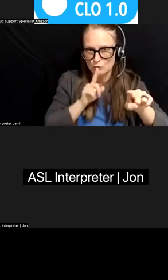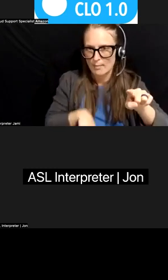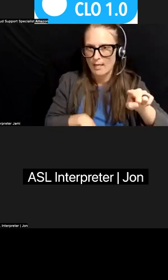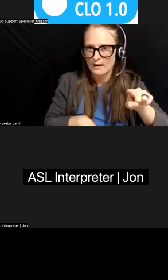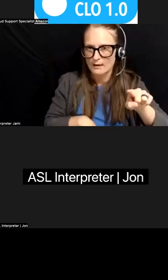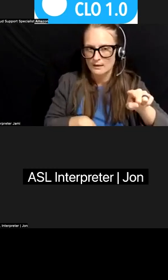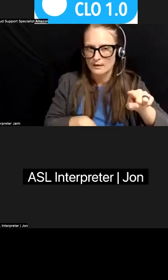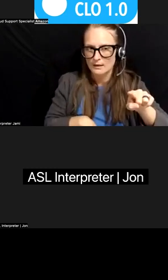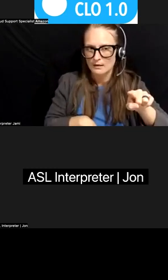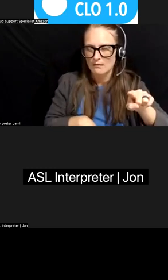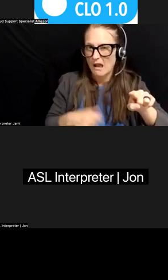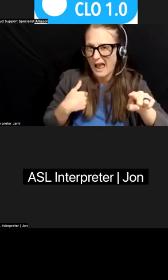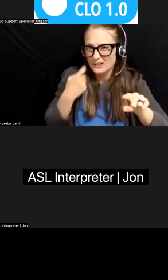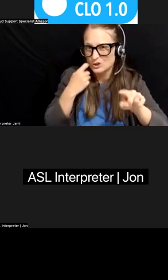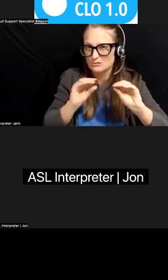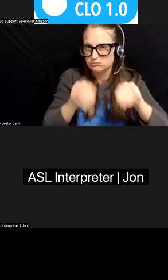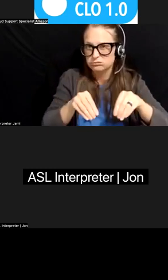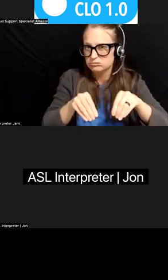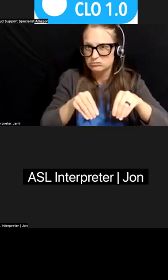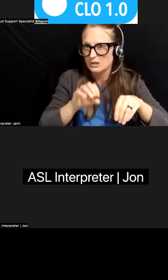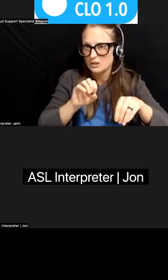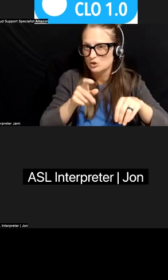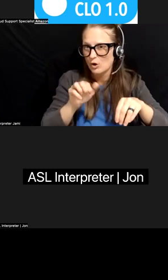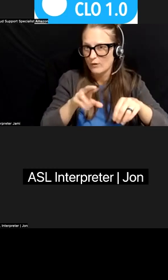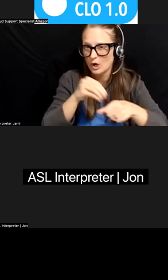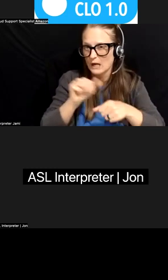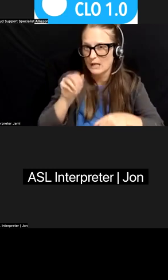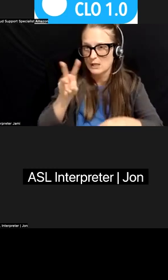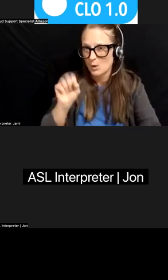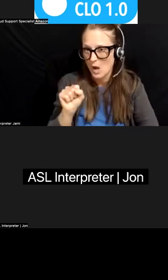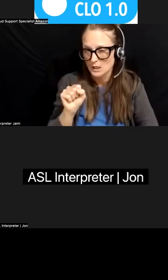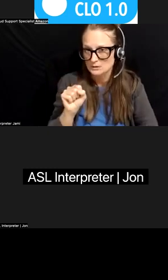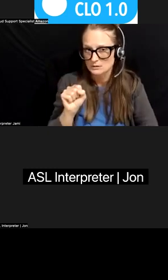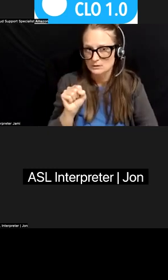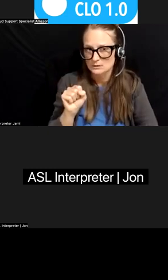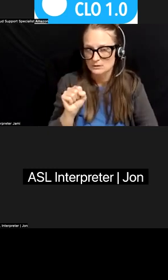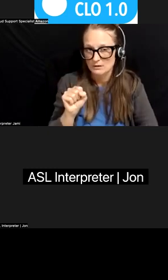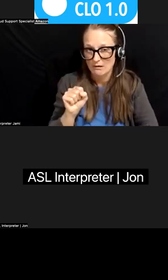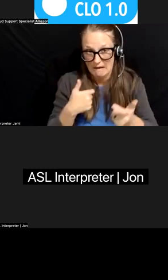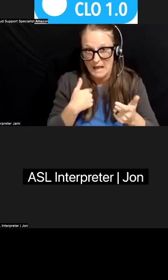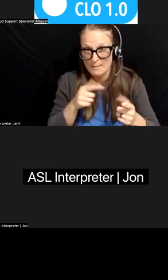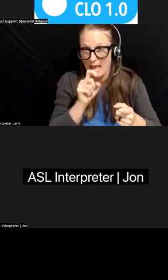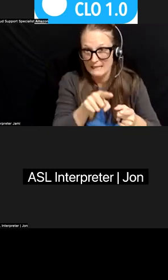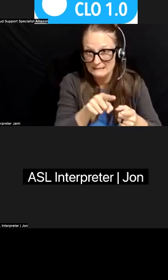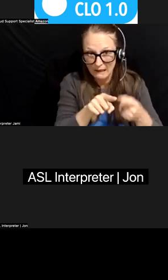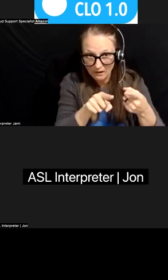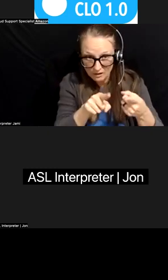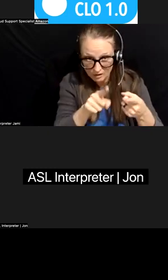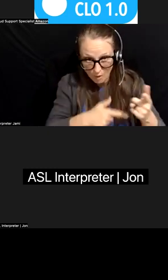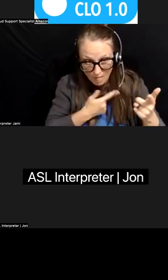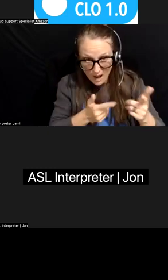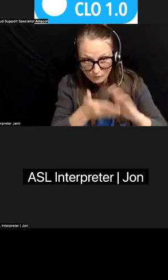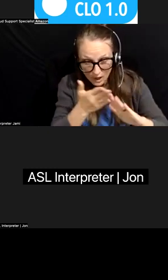just spun some server in AWS and I'm asking you, are you alive? And it's saying yes.